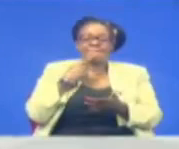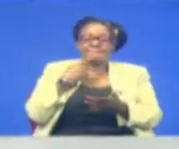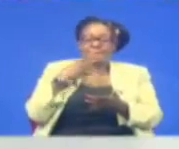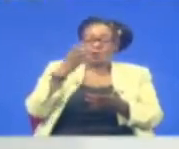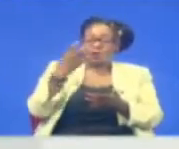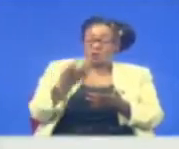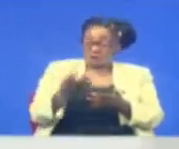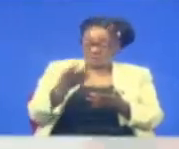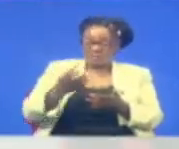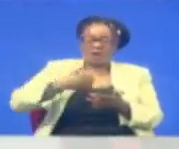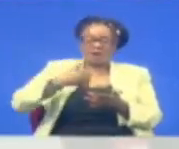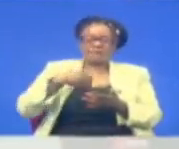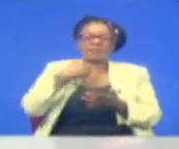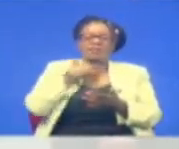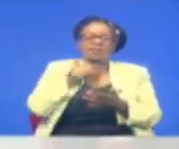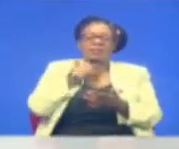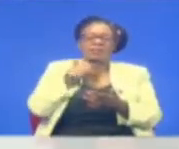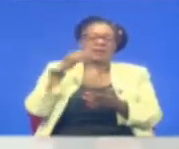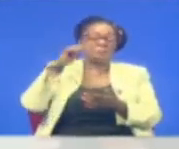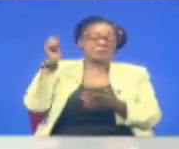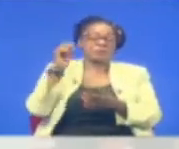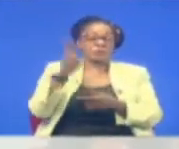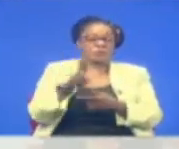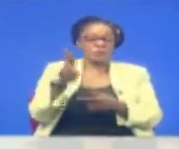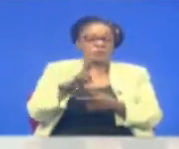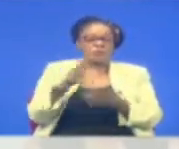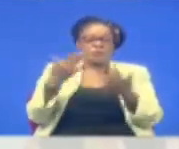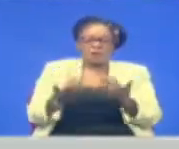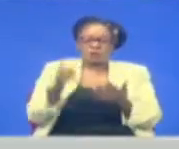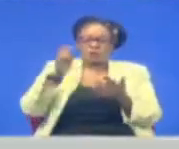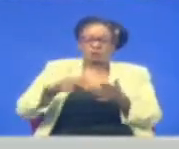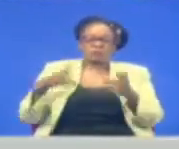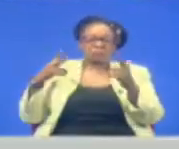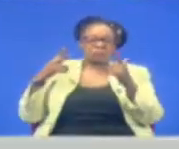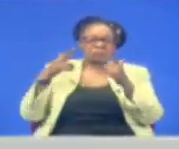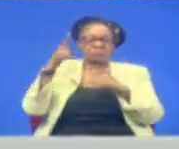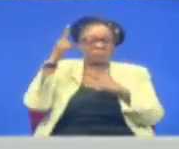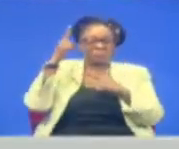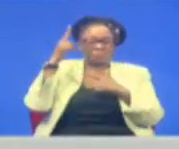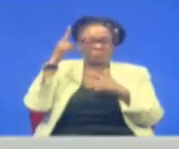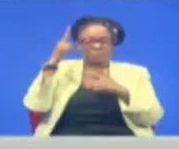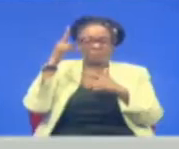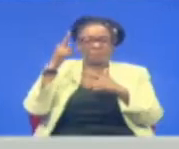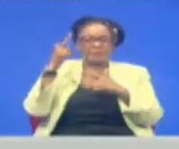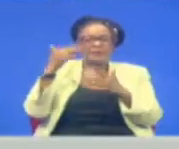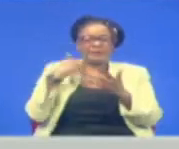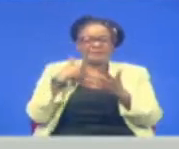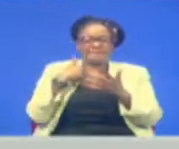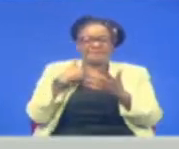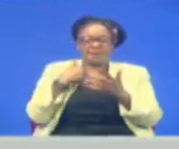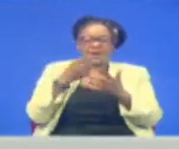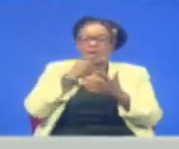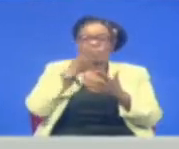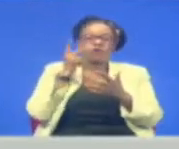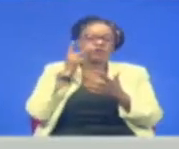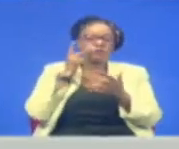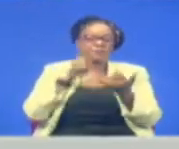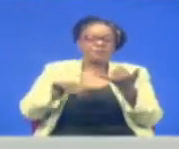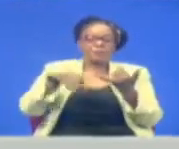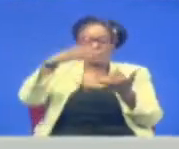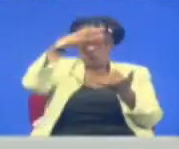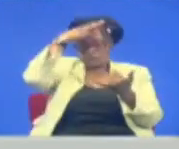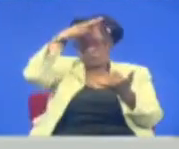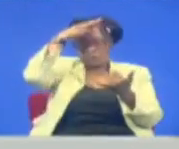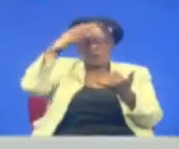Kenyatta captive, and it was time the president cut its leader loose and look the Kalonzo Musyoka, Moses Wetangula, Gideon Moi